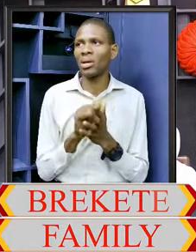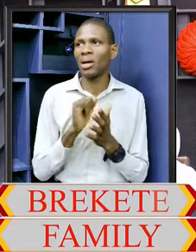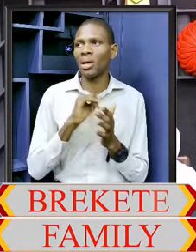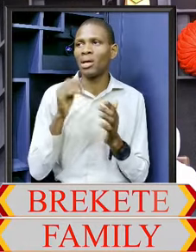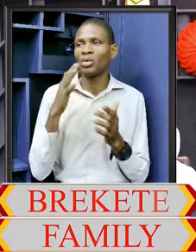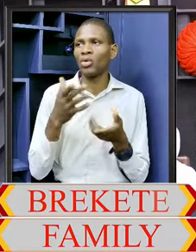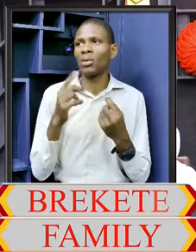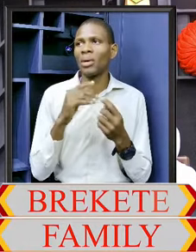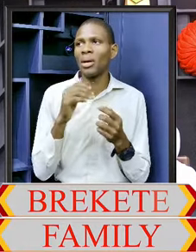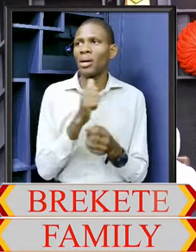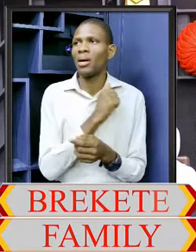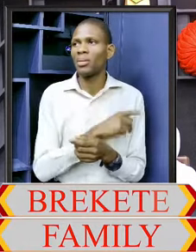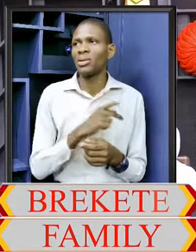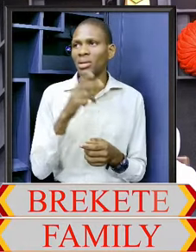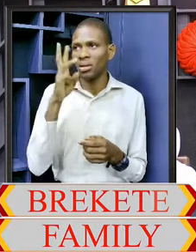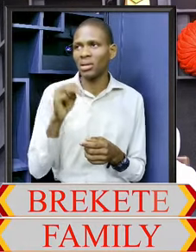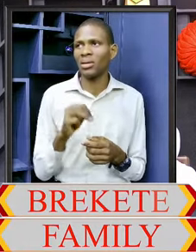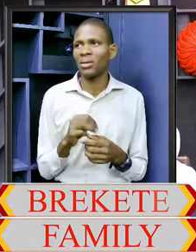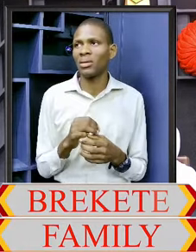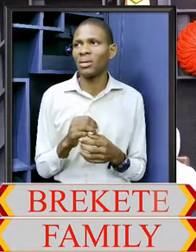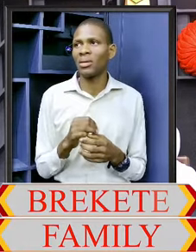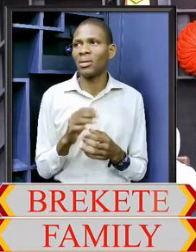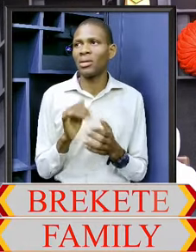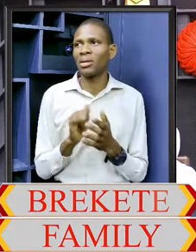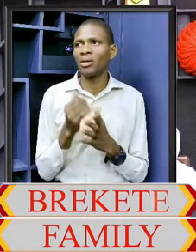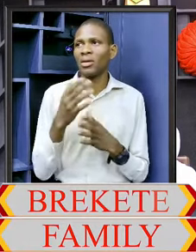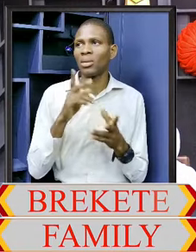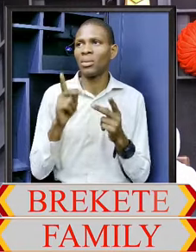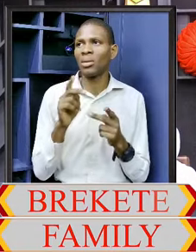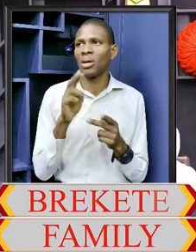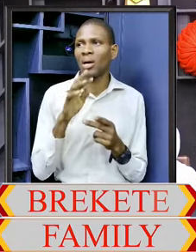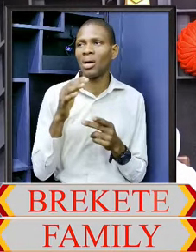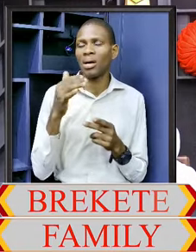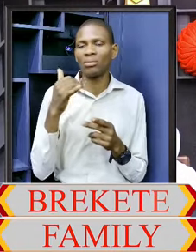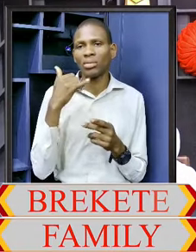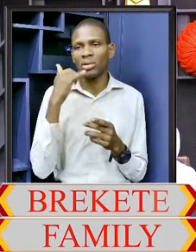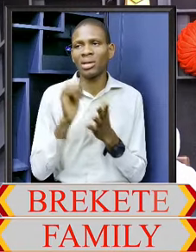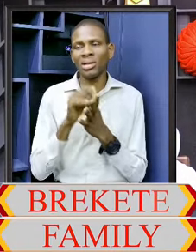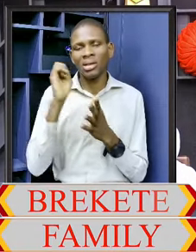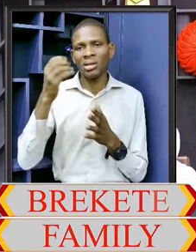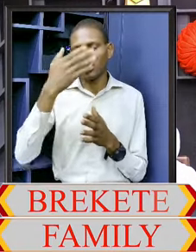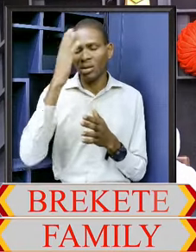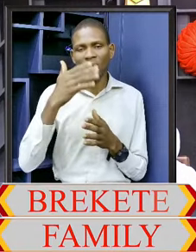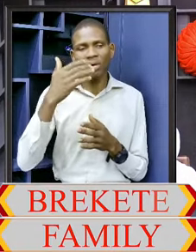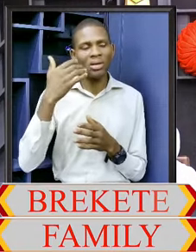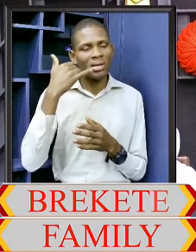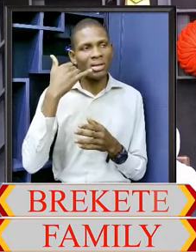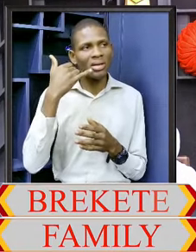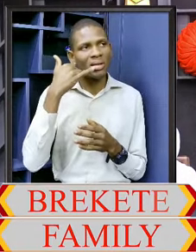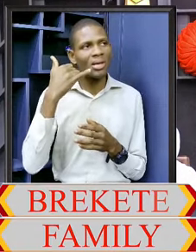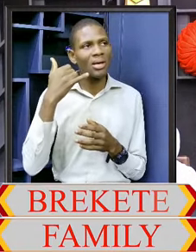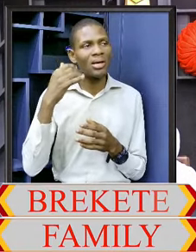I should come appreciate. Because I've been hearing the news that some people are calling that they never hear from Southern Kaduna people whether